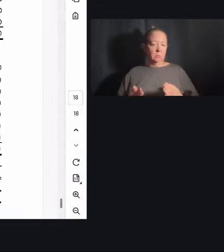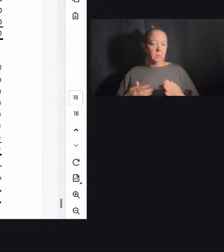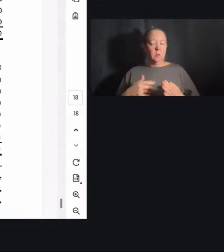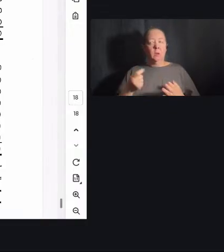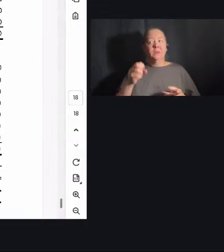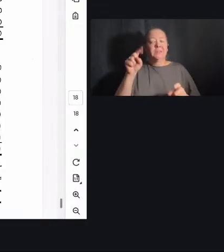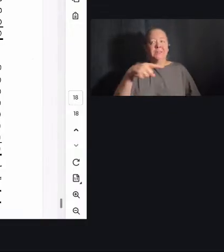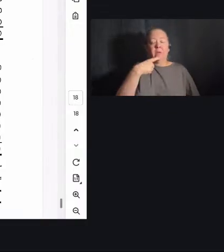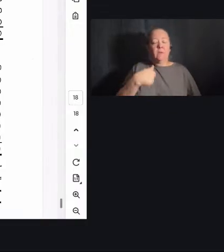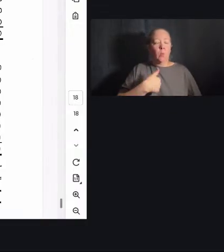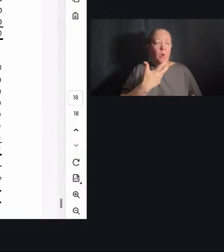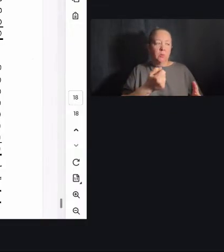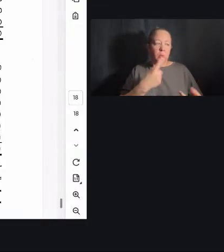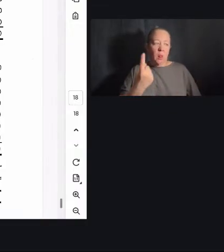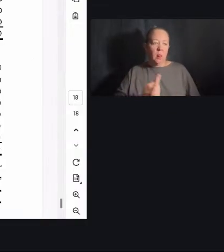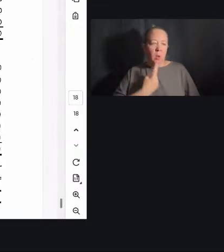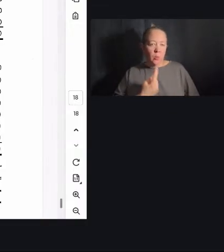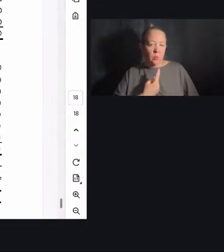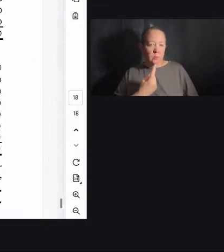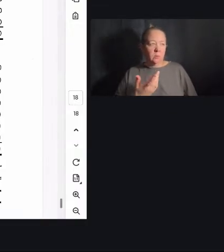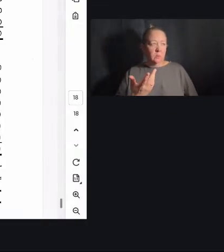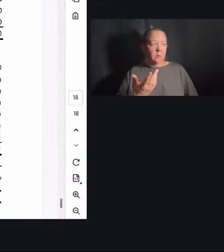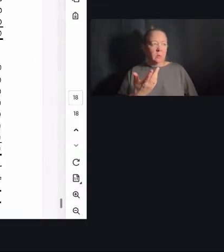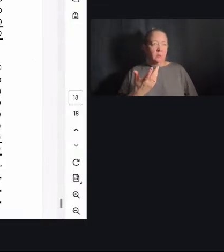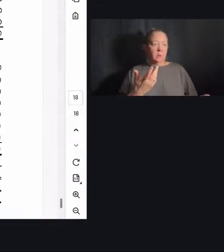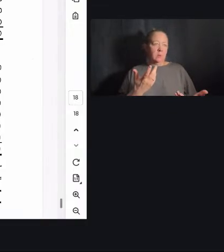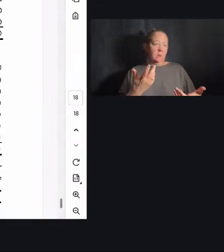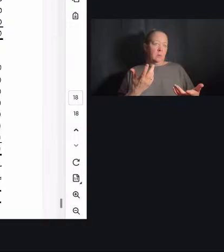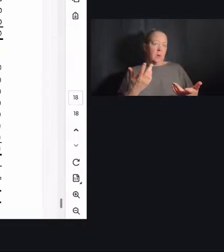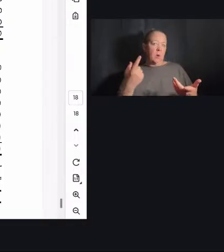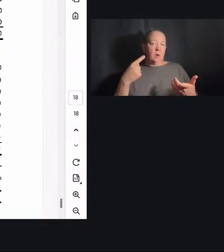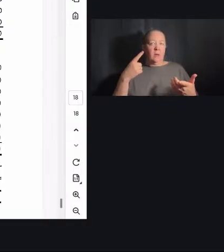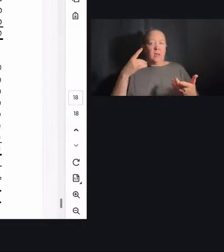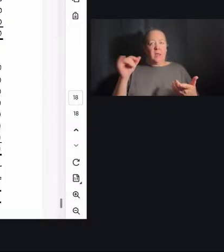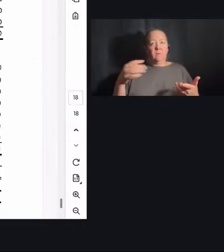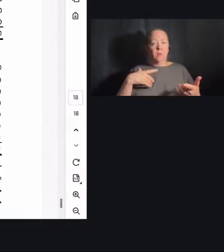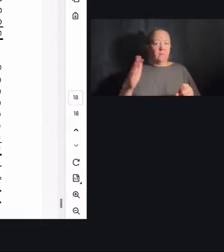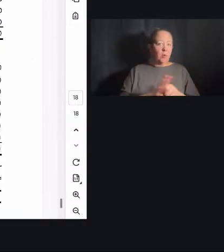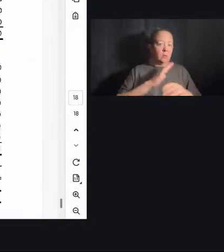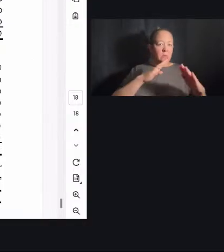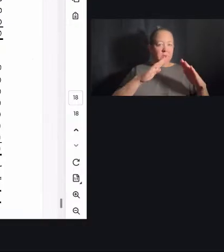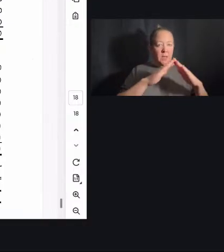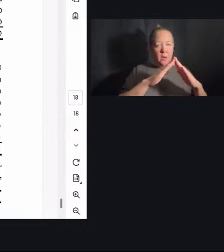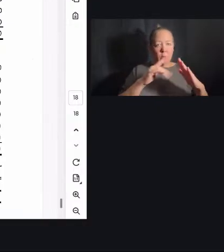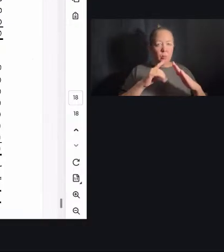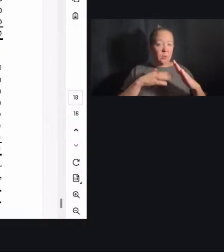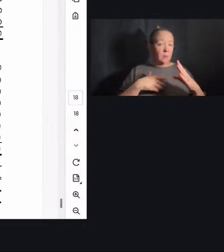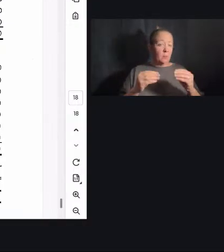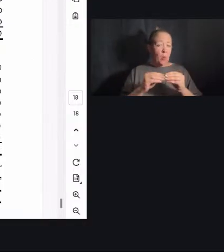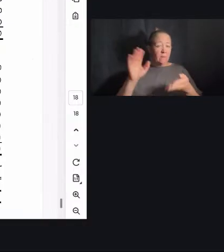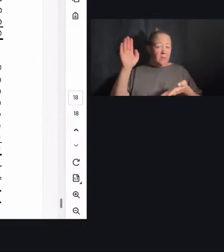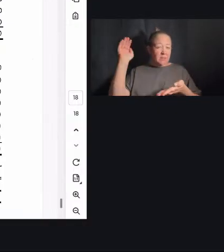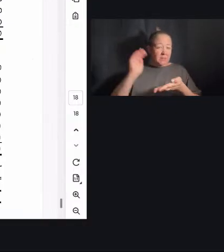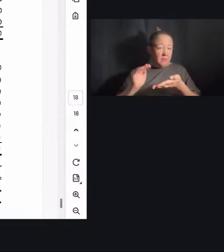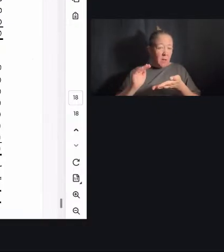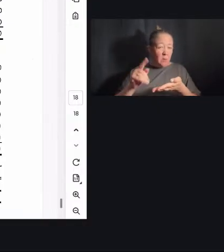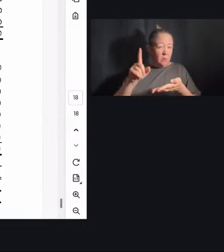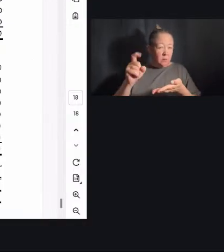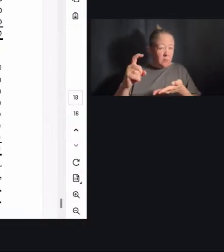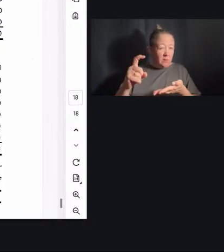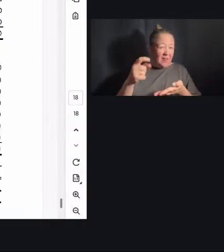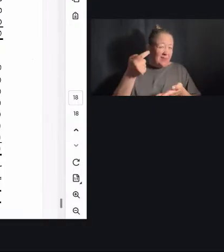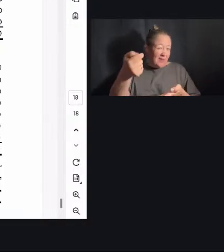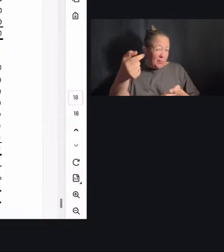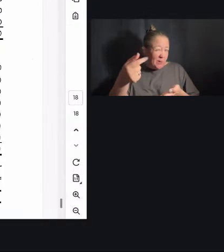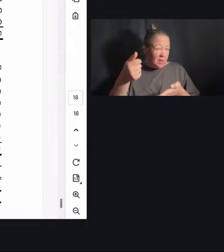more to try to do this alone versus as a town, are we getting some sort of like? I don't have an exact, I believe there is. It's a little bit of a Right. discount,